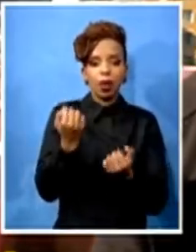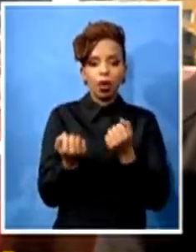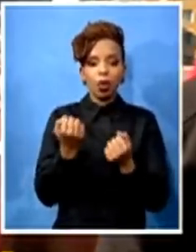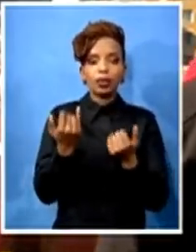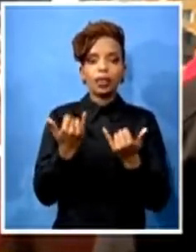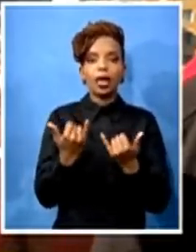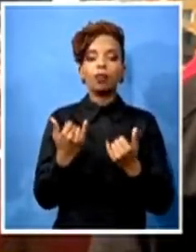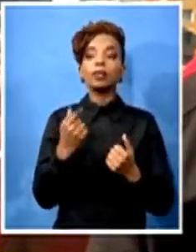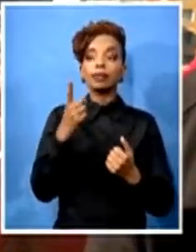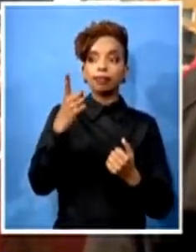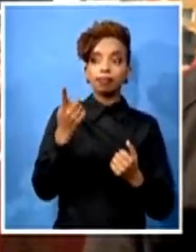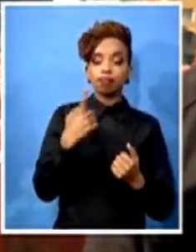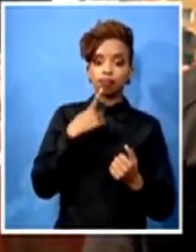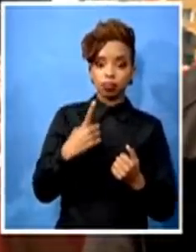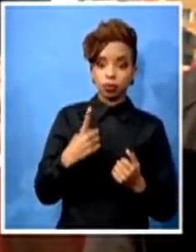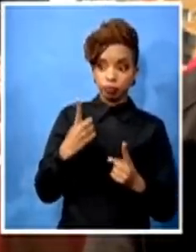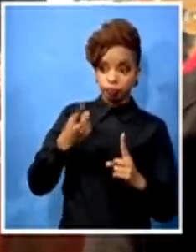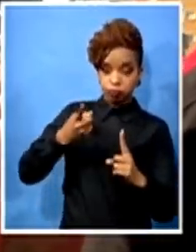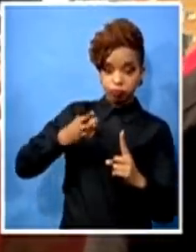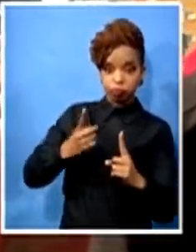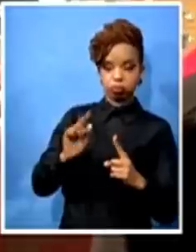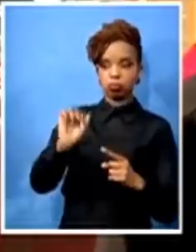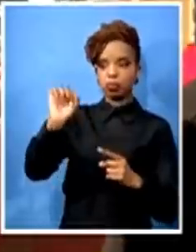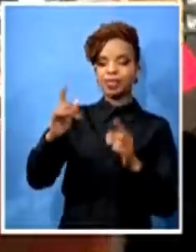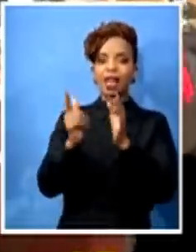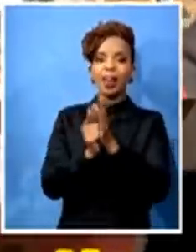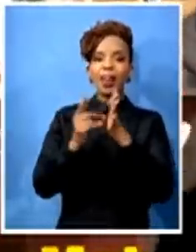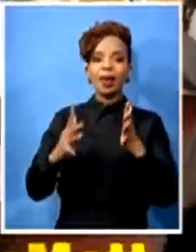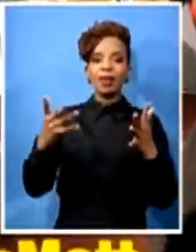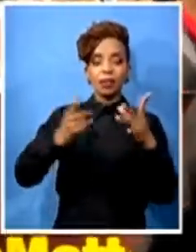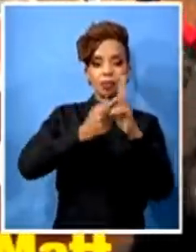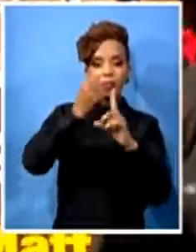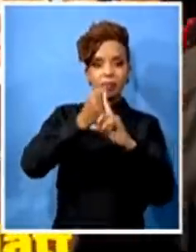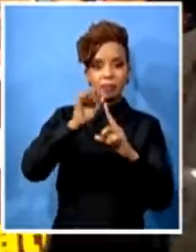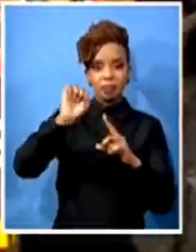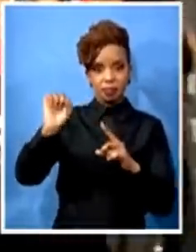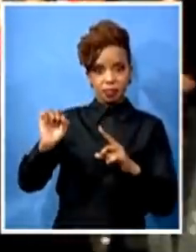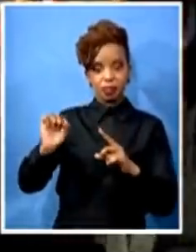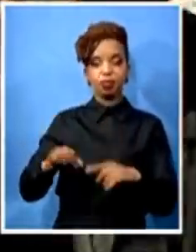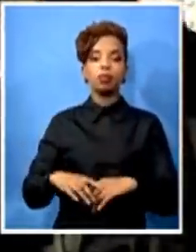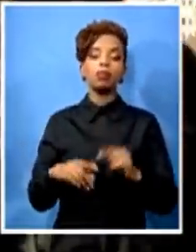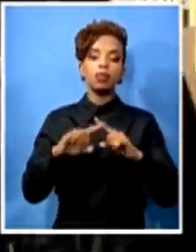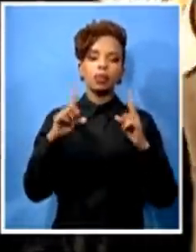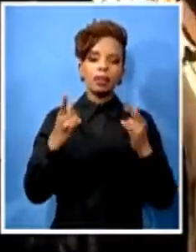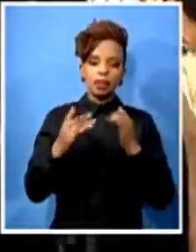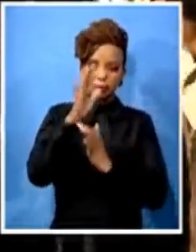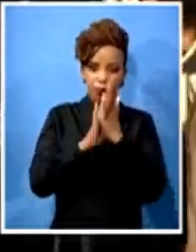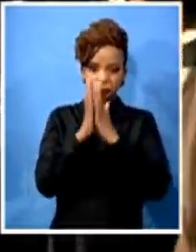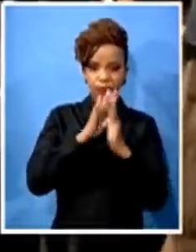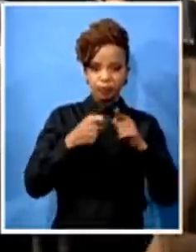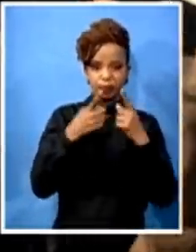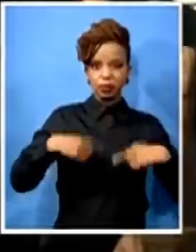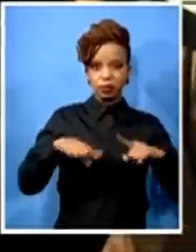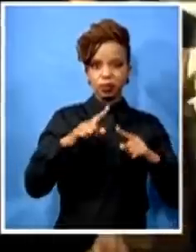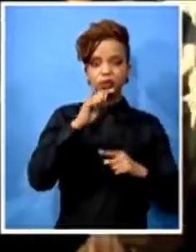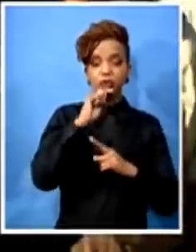her legal career. But actually, just to take us through, their plight and what's currently happening, what prompted this march, we'll speak